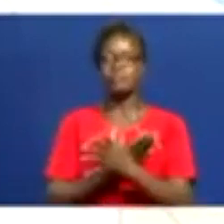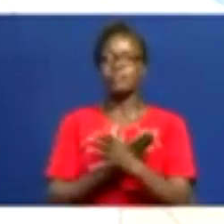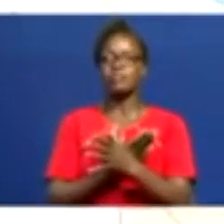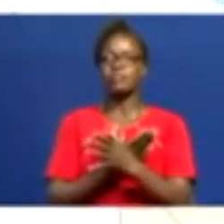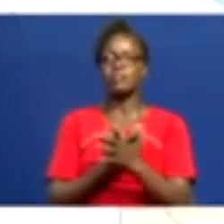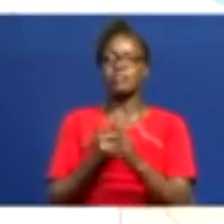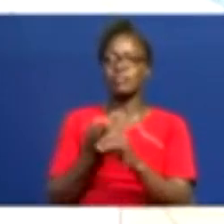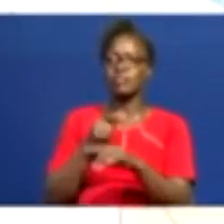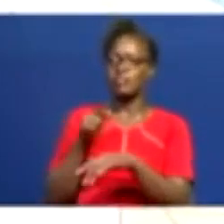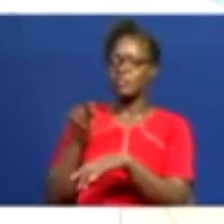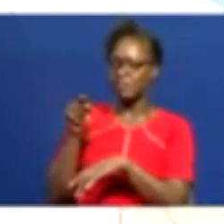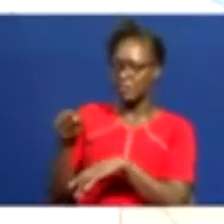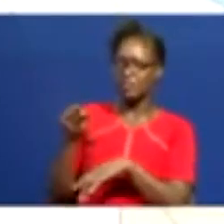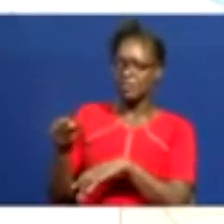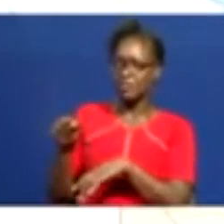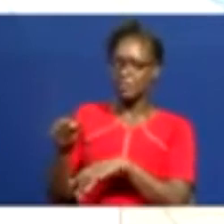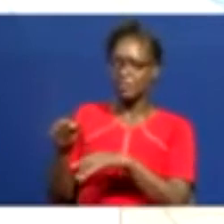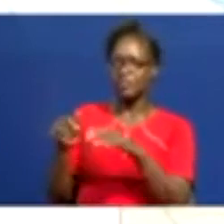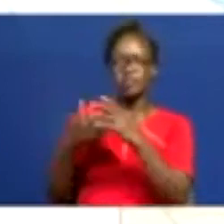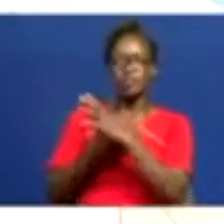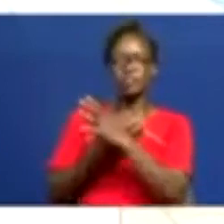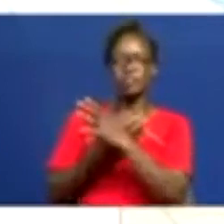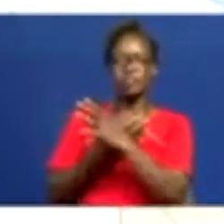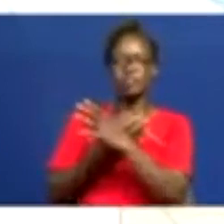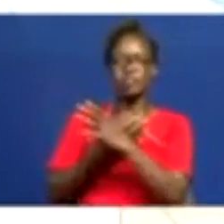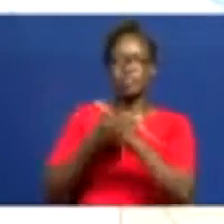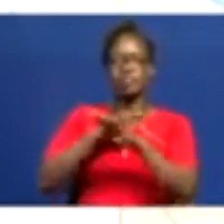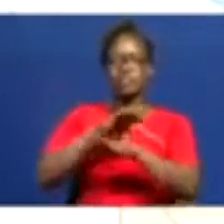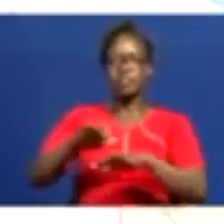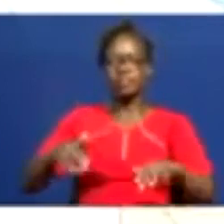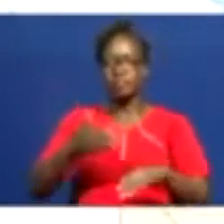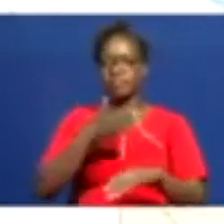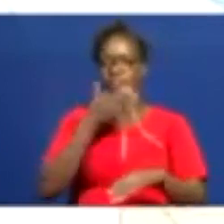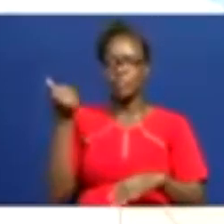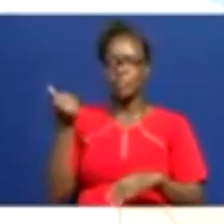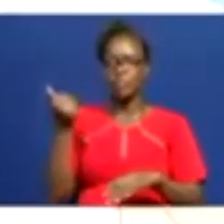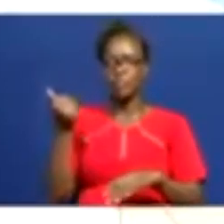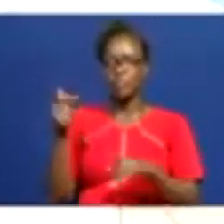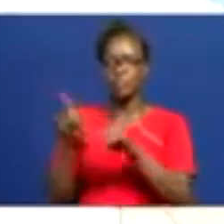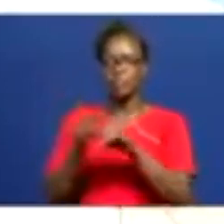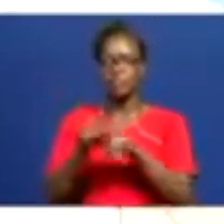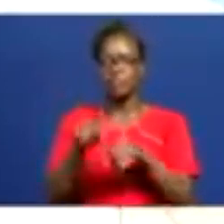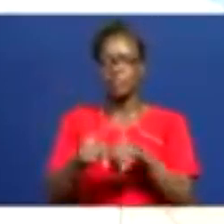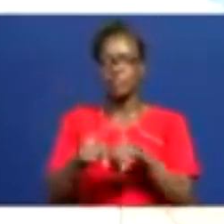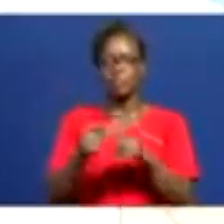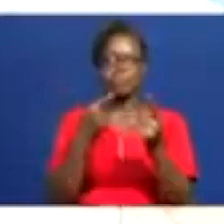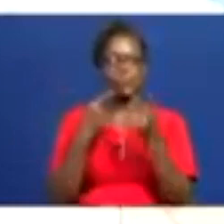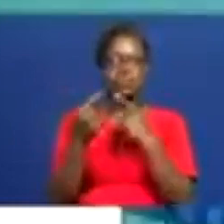Since the butterfly stroke has been my best stroke, even as today I'm talking,